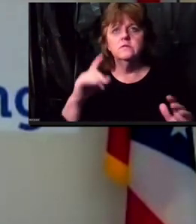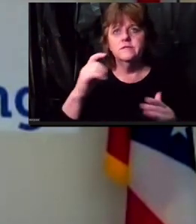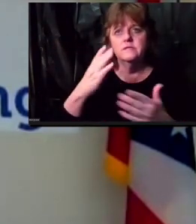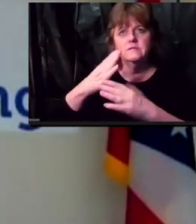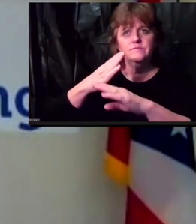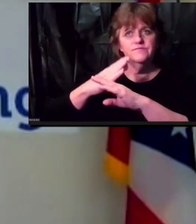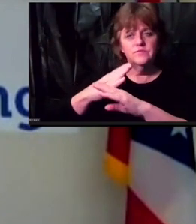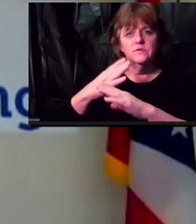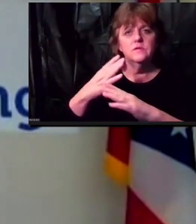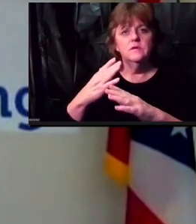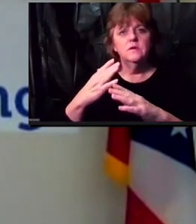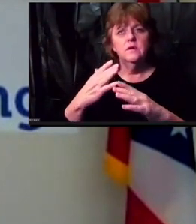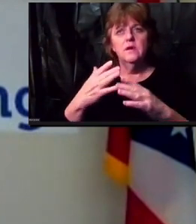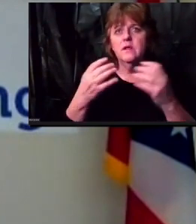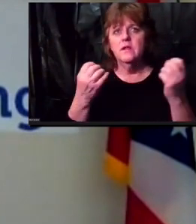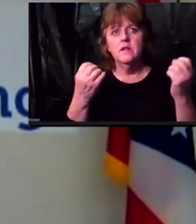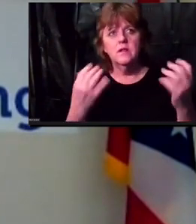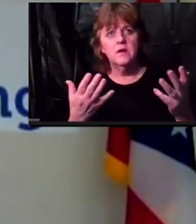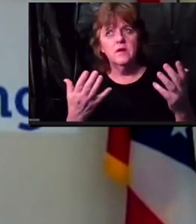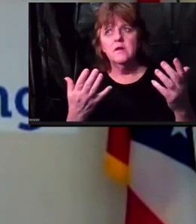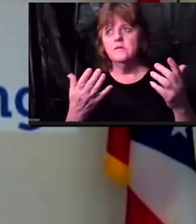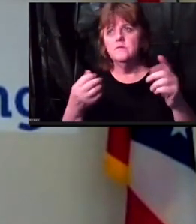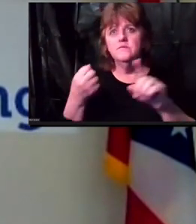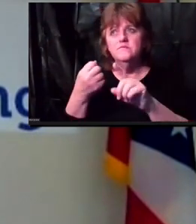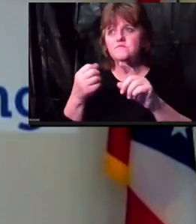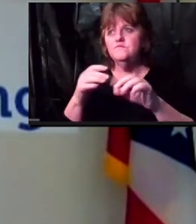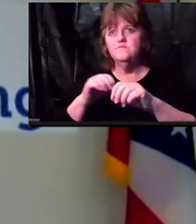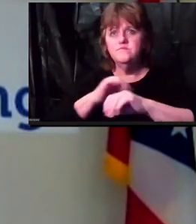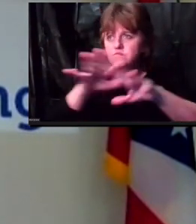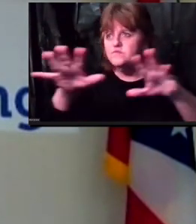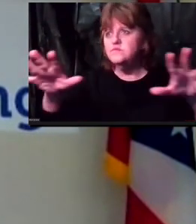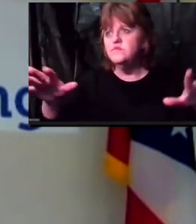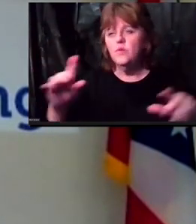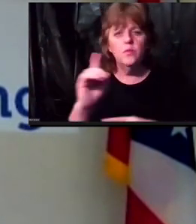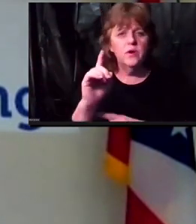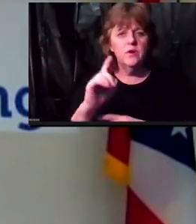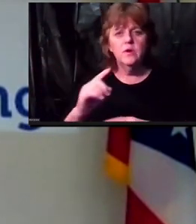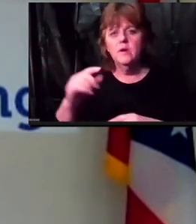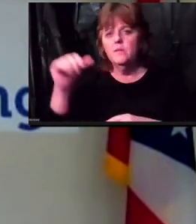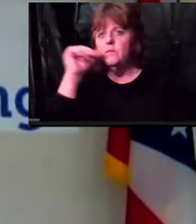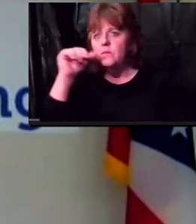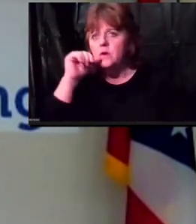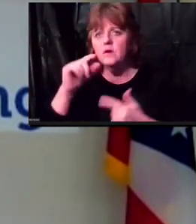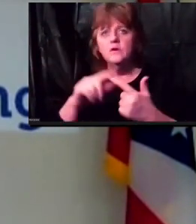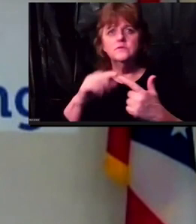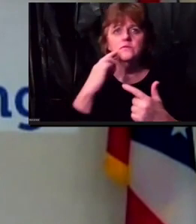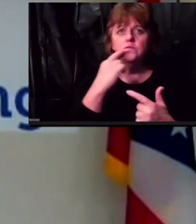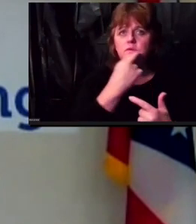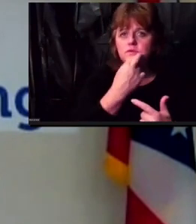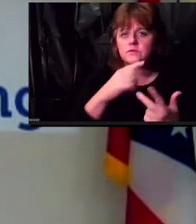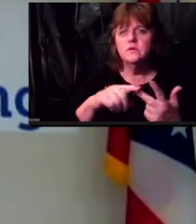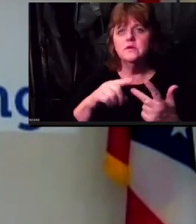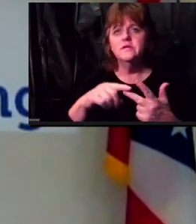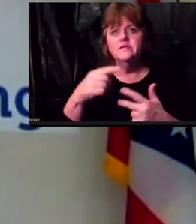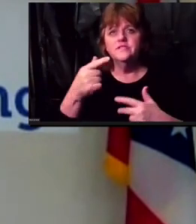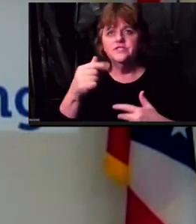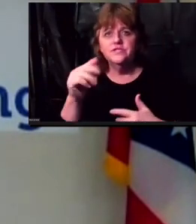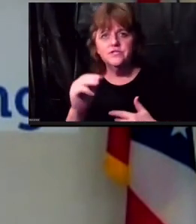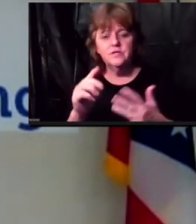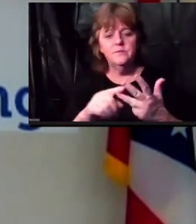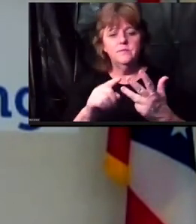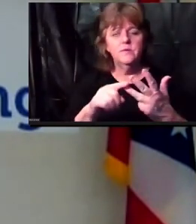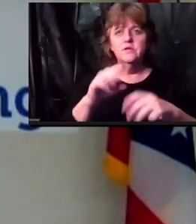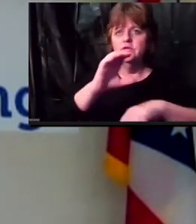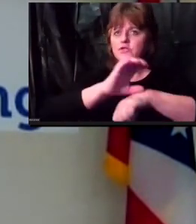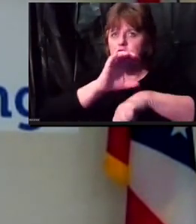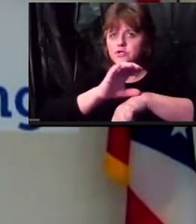the spreading is happening in bars, restaurants, gyms, hotels, and churches. So that's the